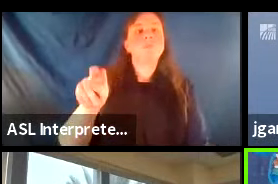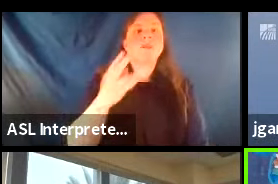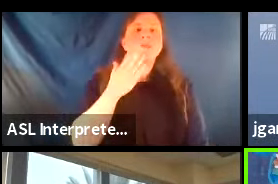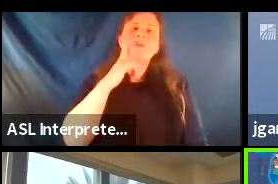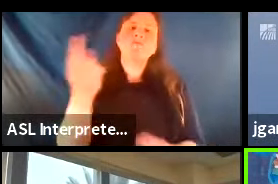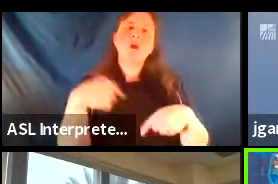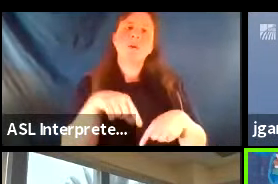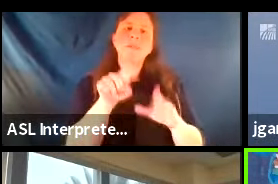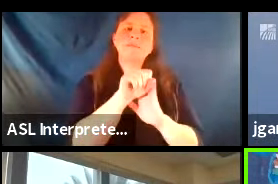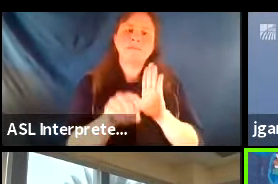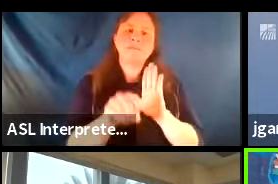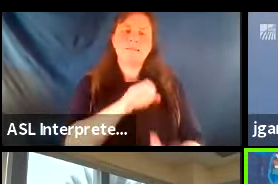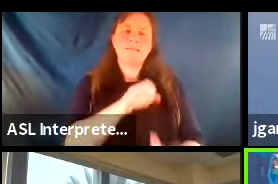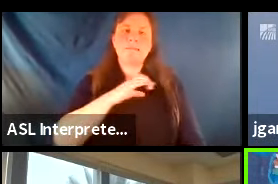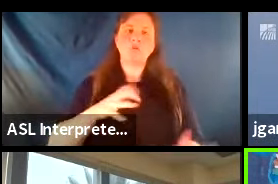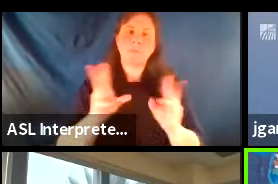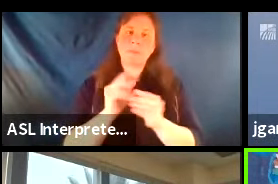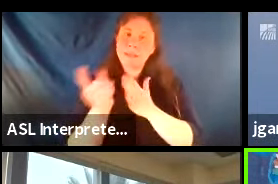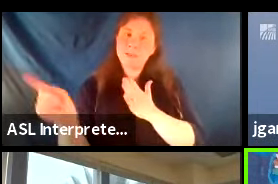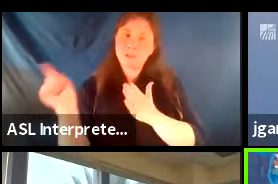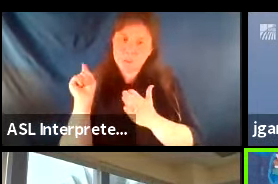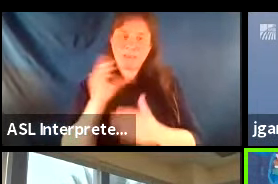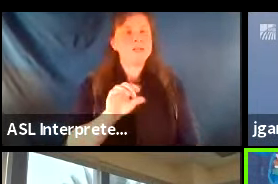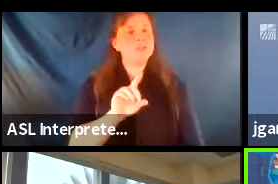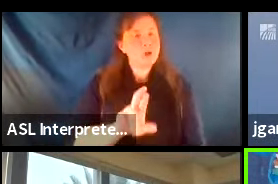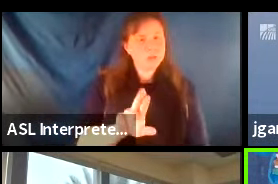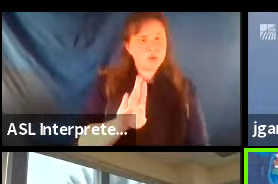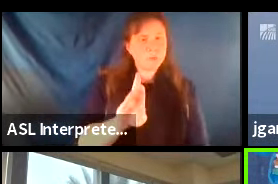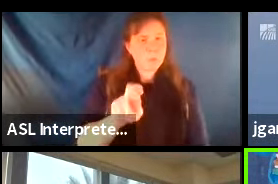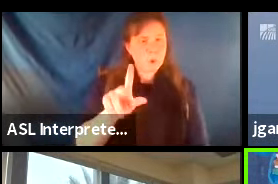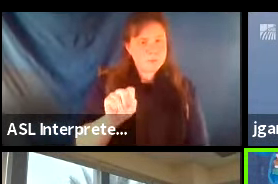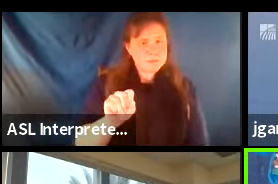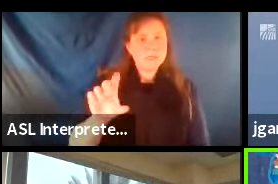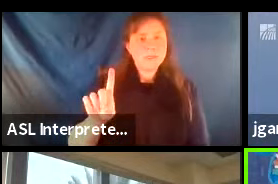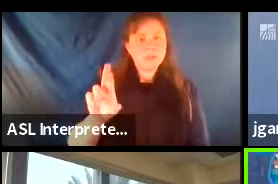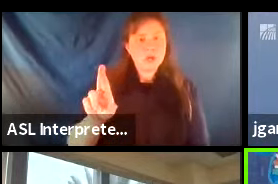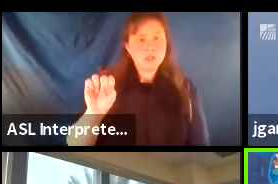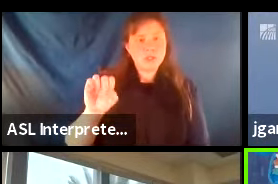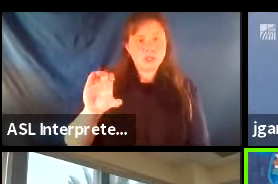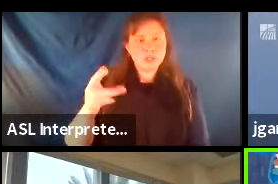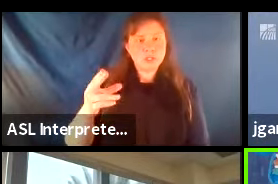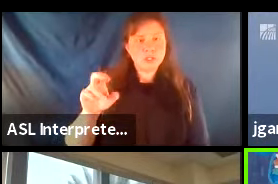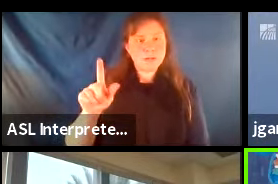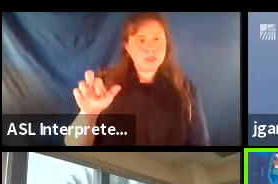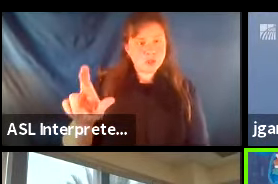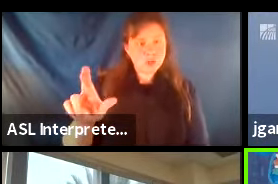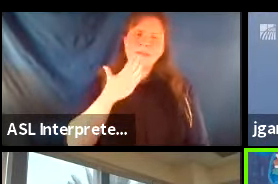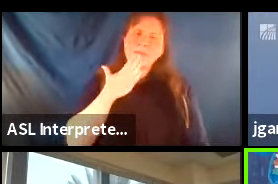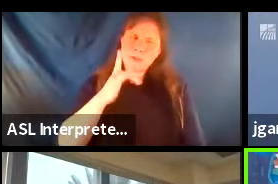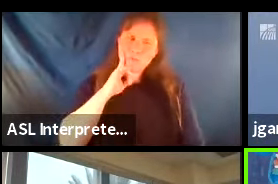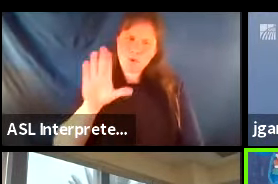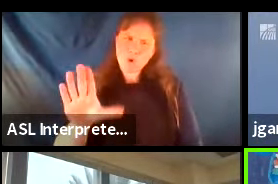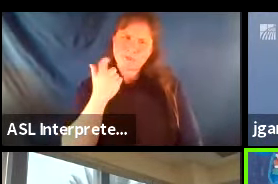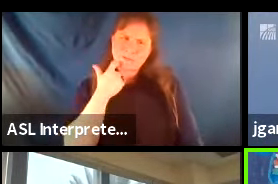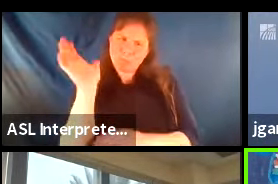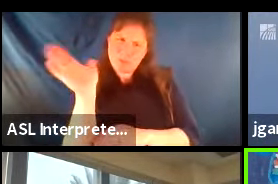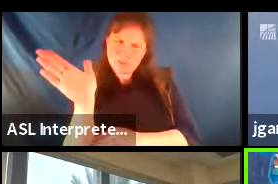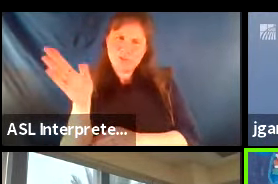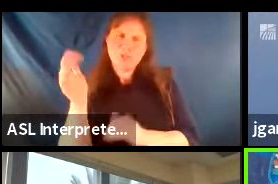the same. And Dr. Brooks and Dr. Schechter, thank you for the presentation of how to take the science and thread the needle